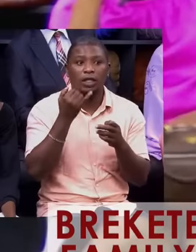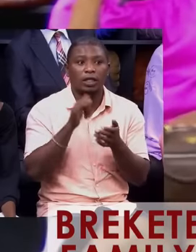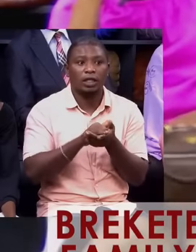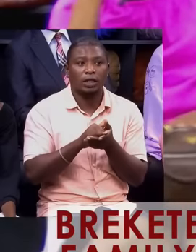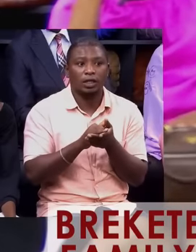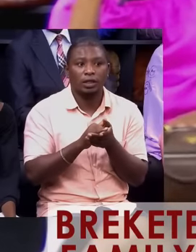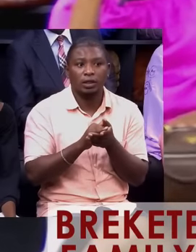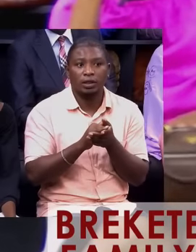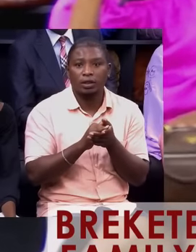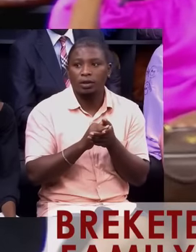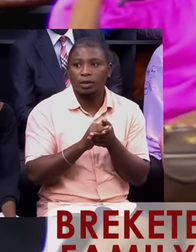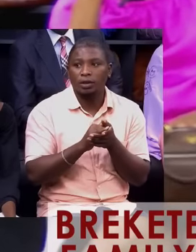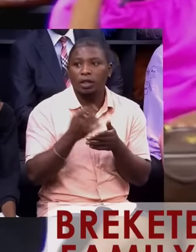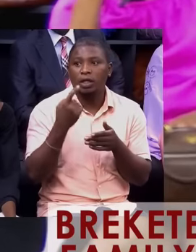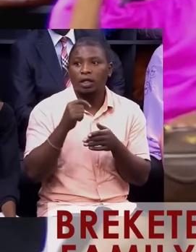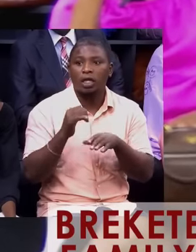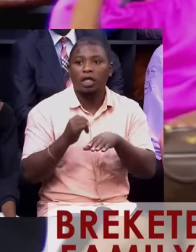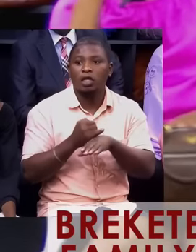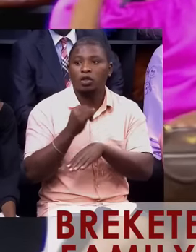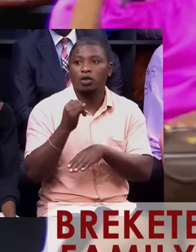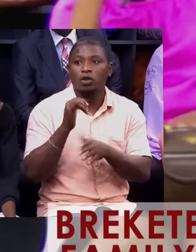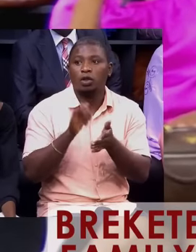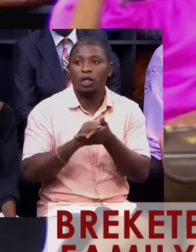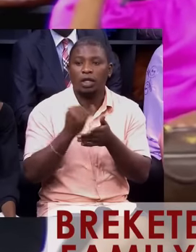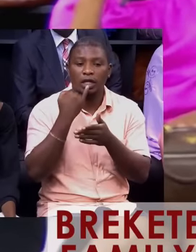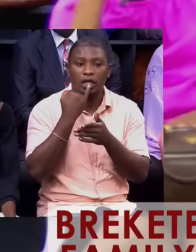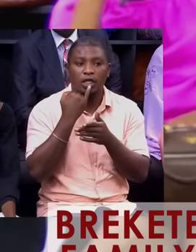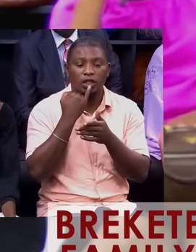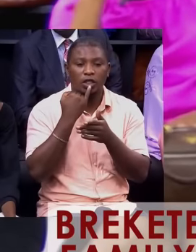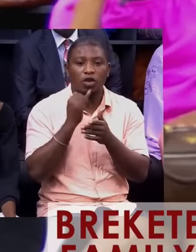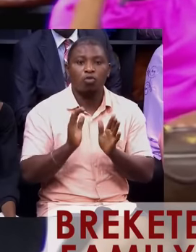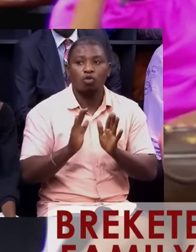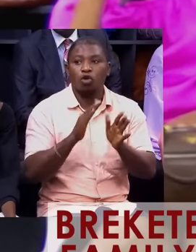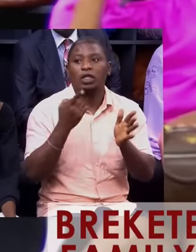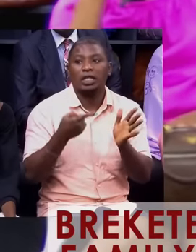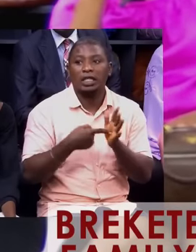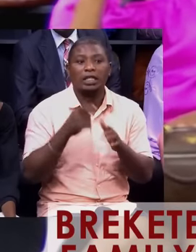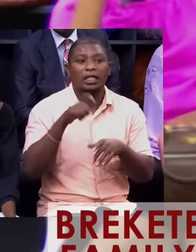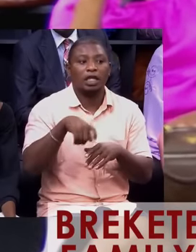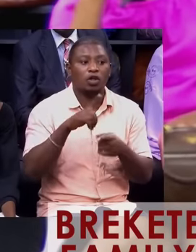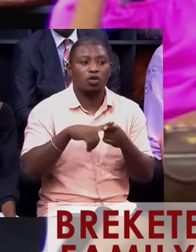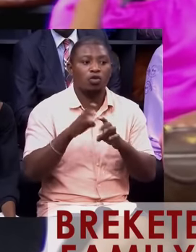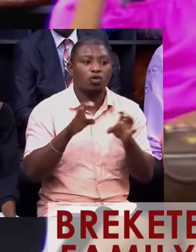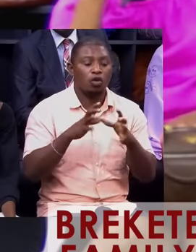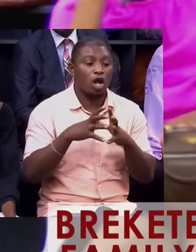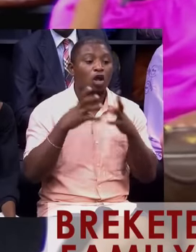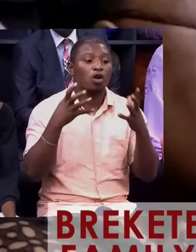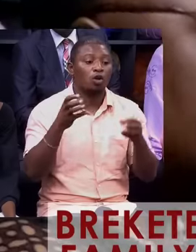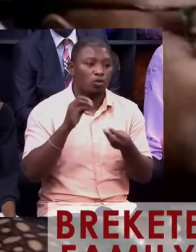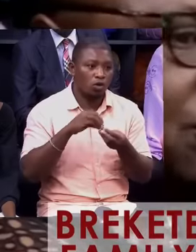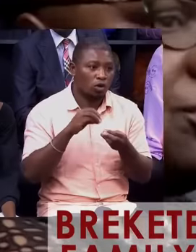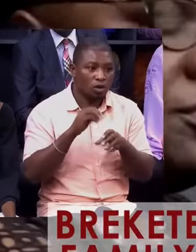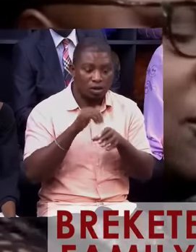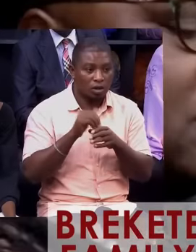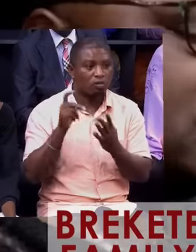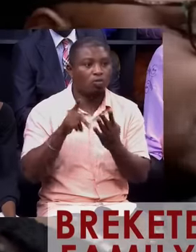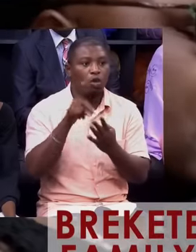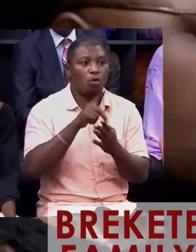that uh the institution that is pushing this need to do a lot more in public